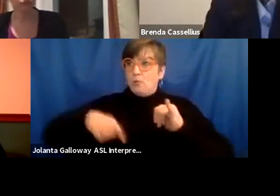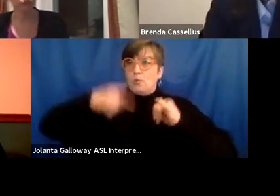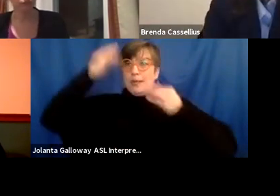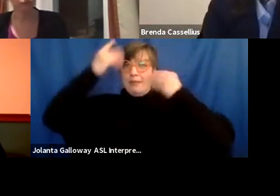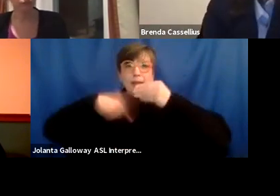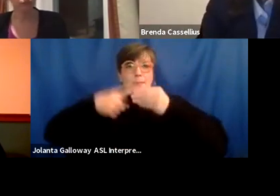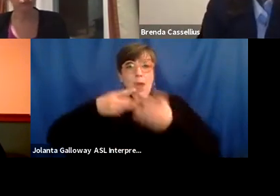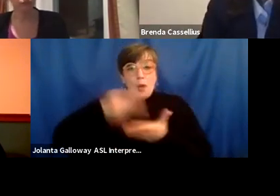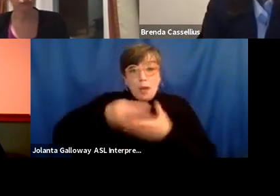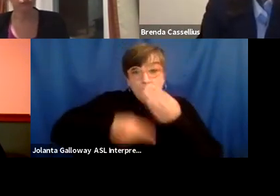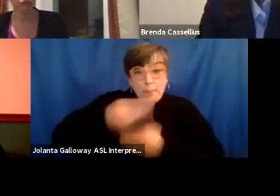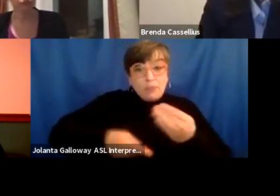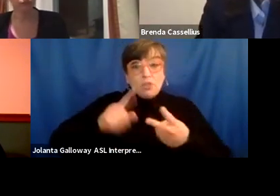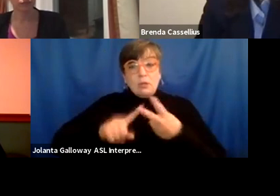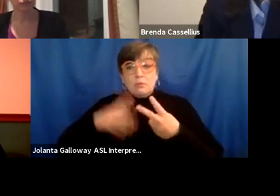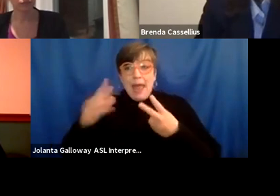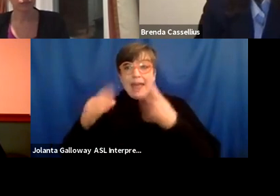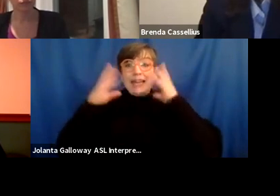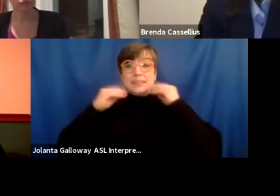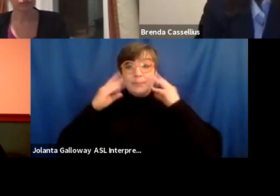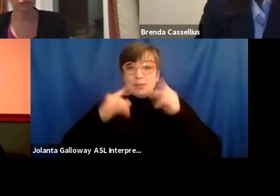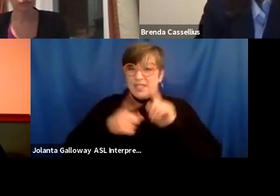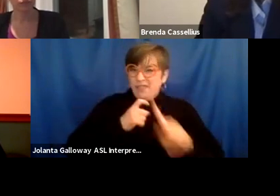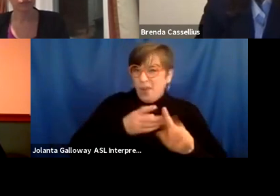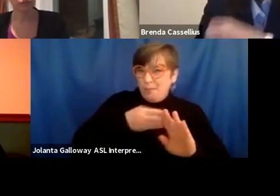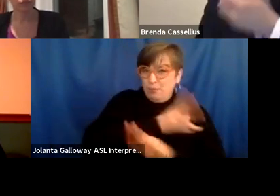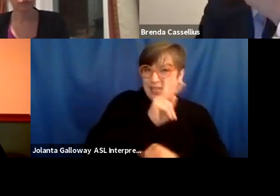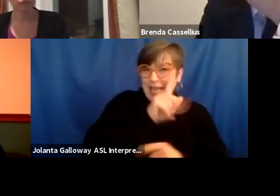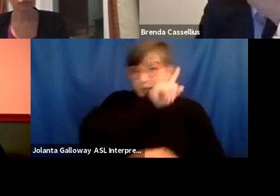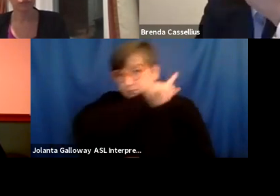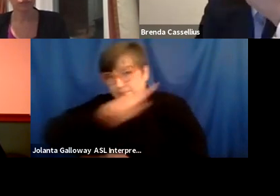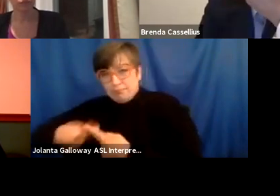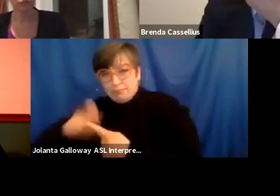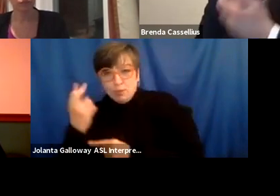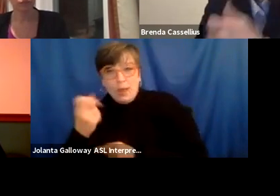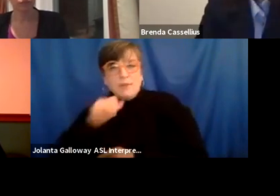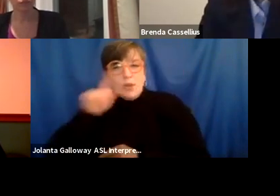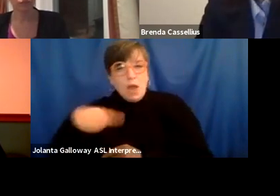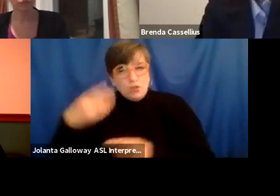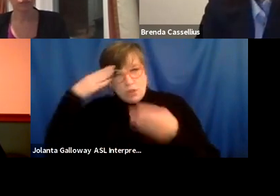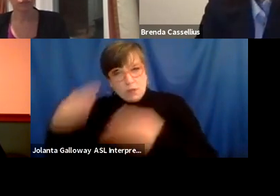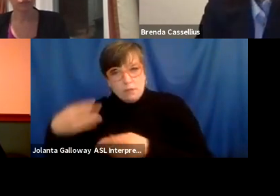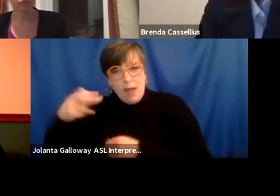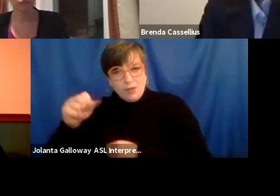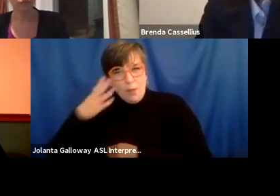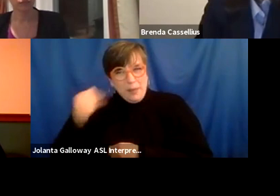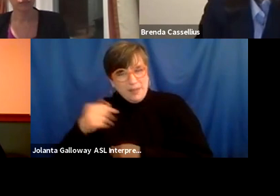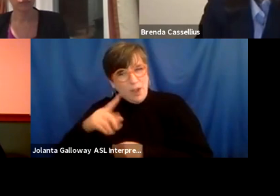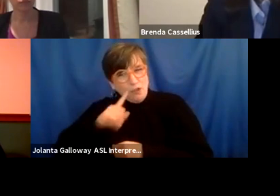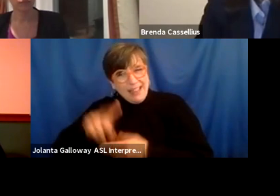and the experiences at all grade levels so that that outcome changes.